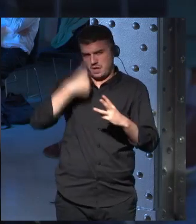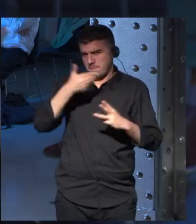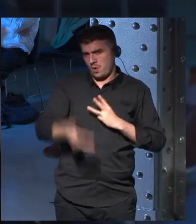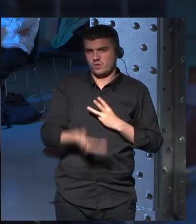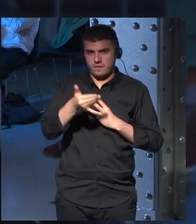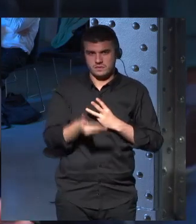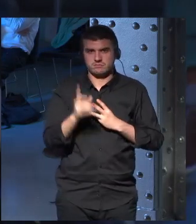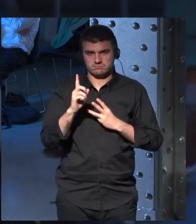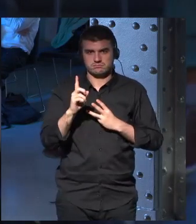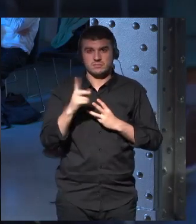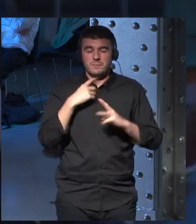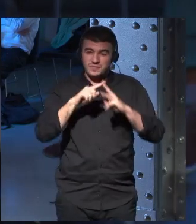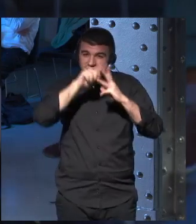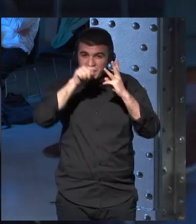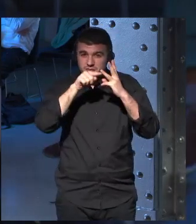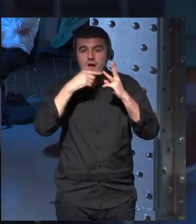up was